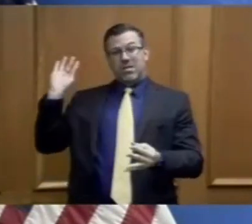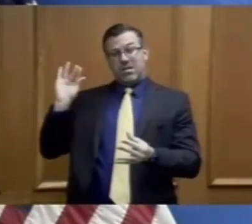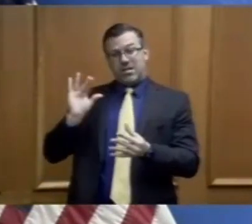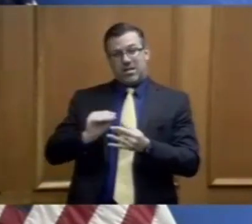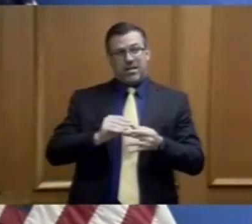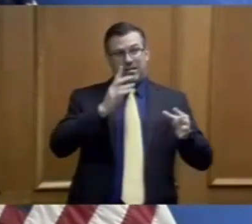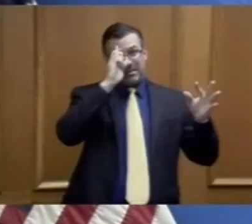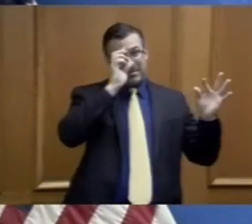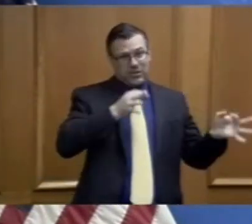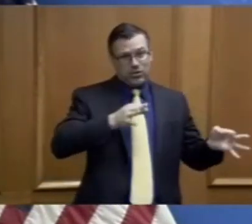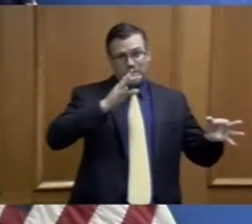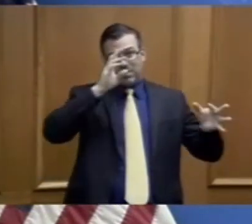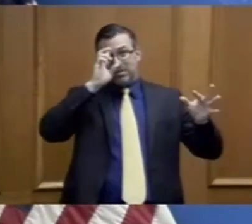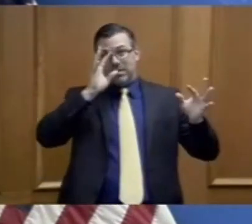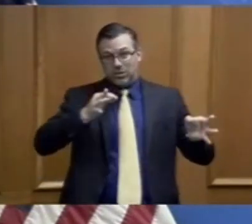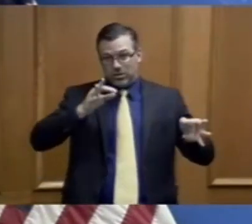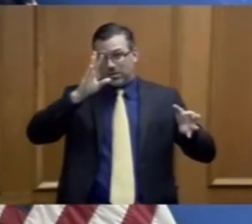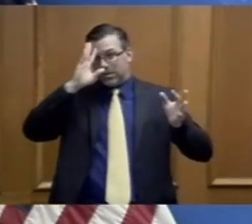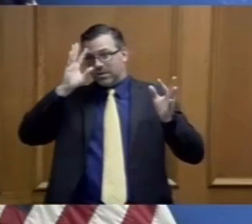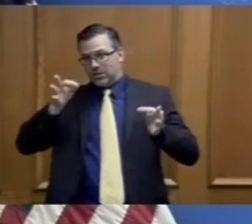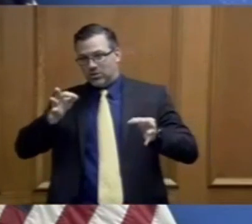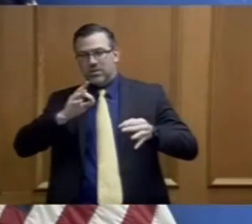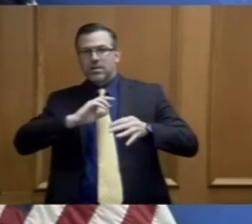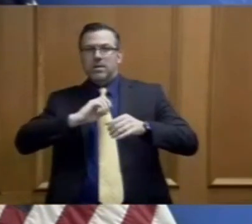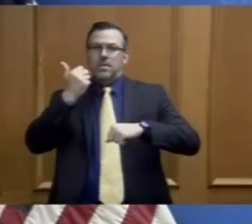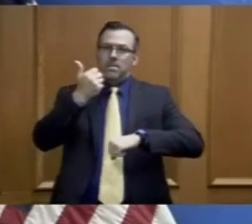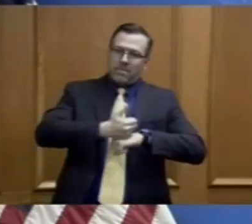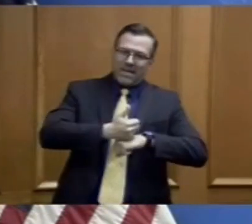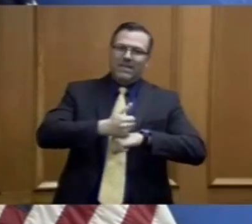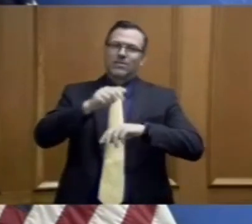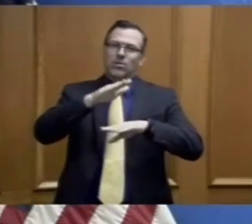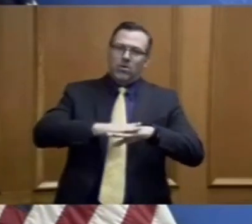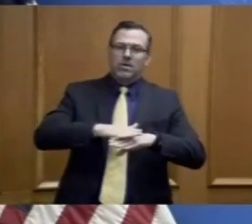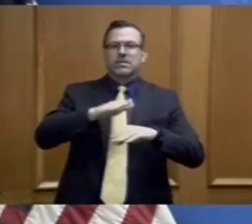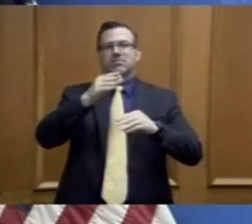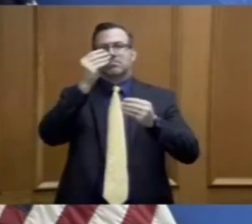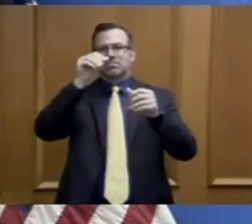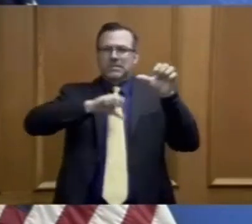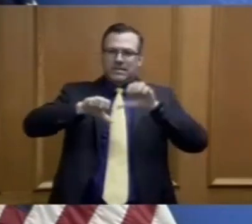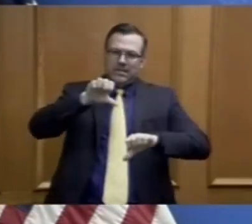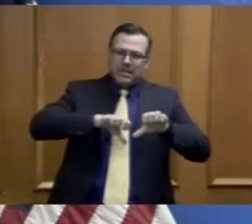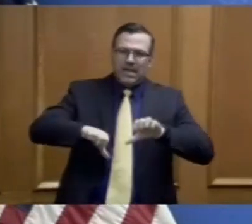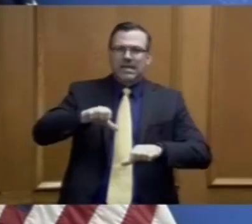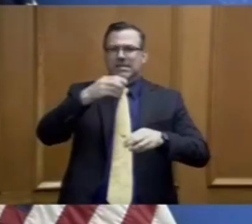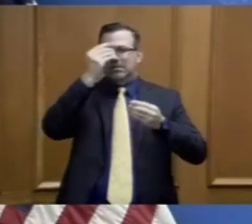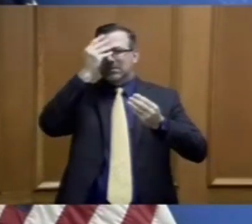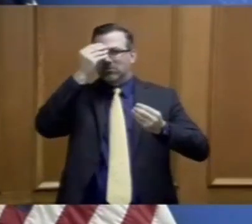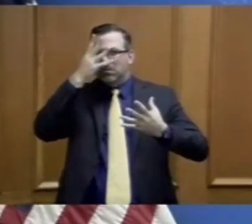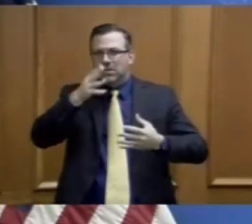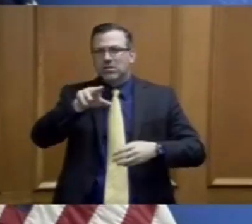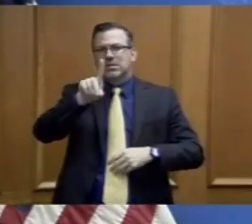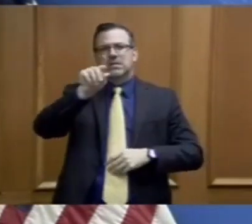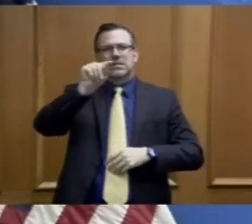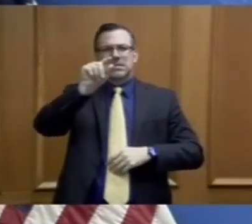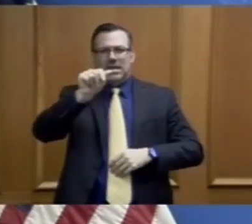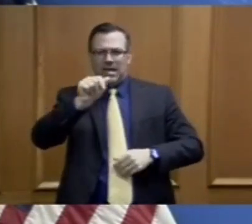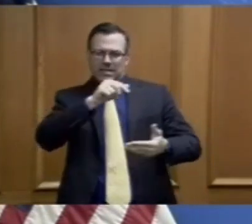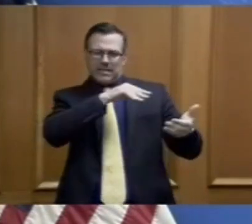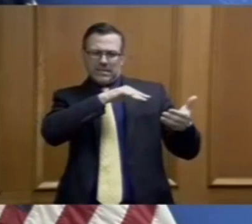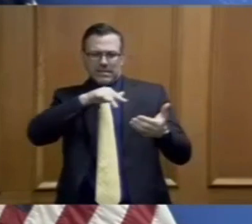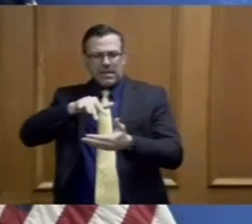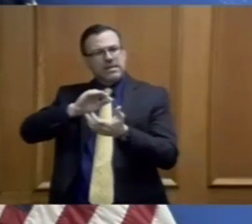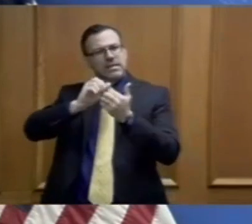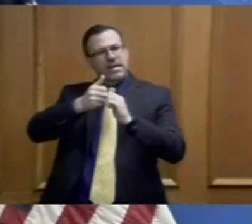on public health data that informs just how this virus is moving through our state and affecting our